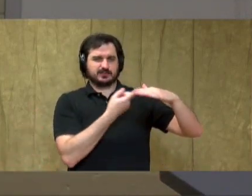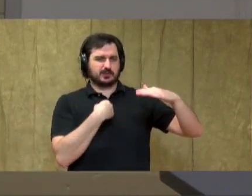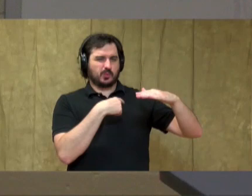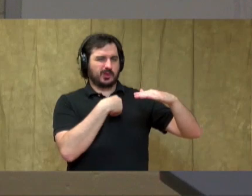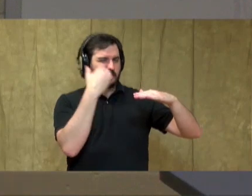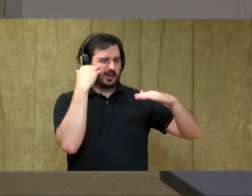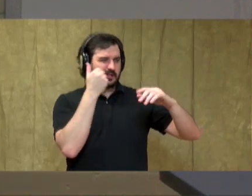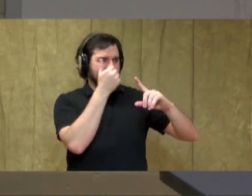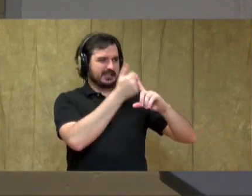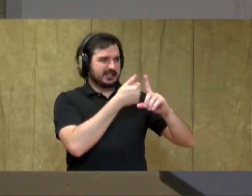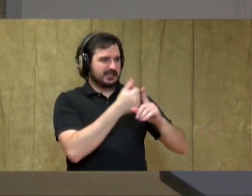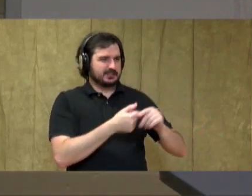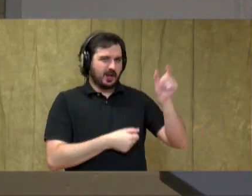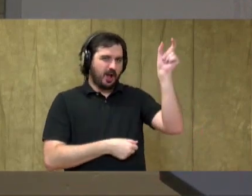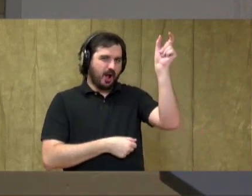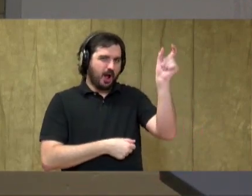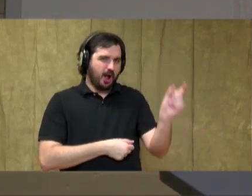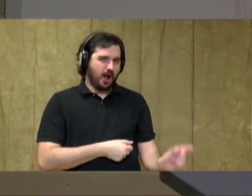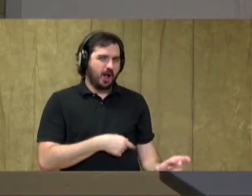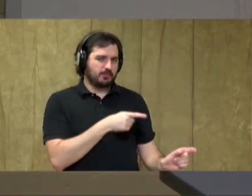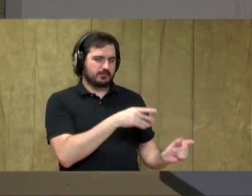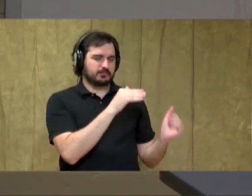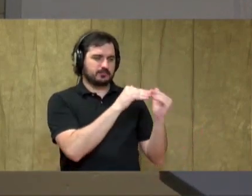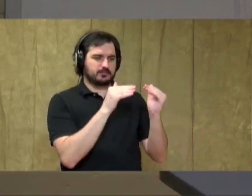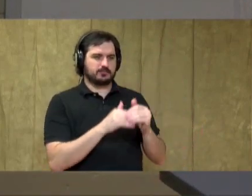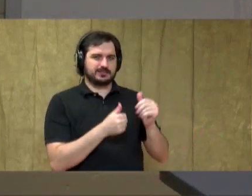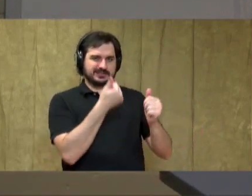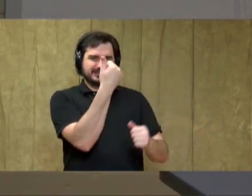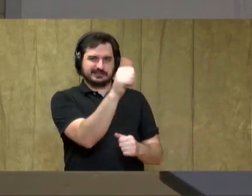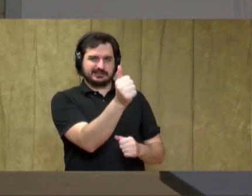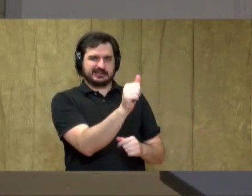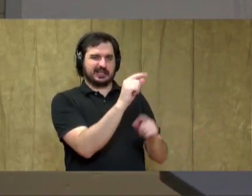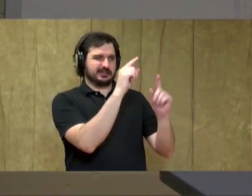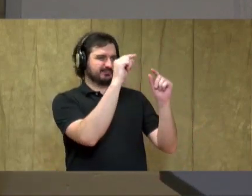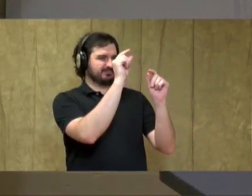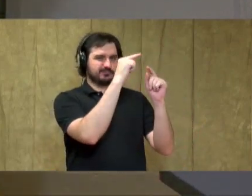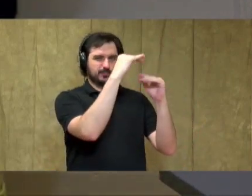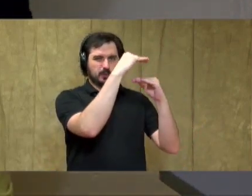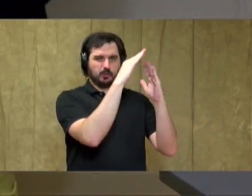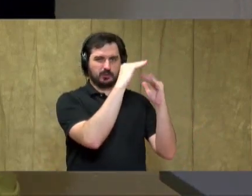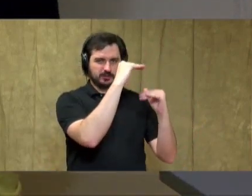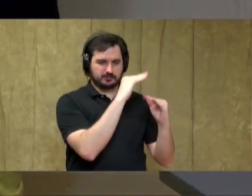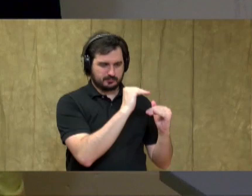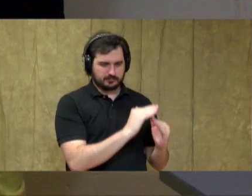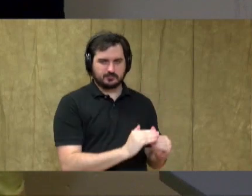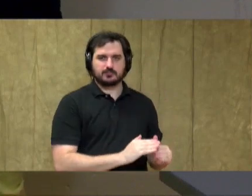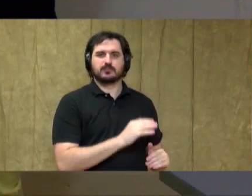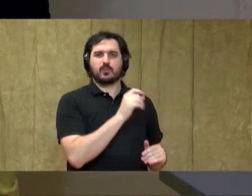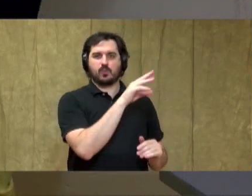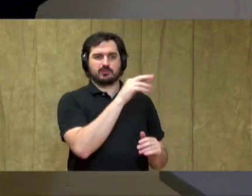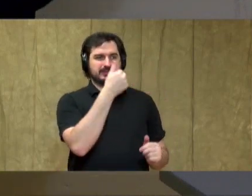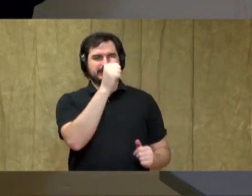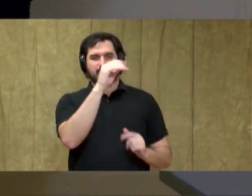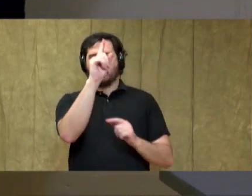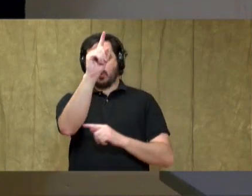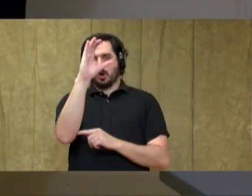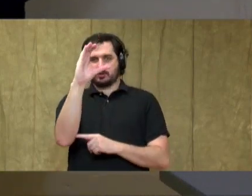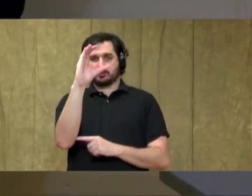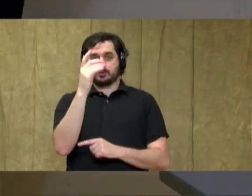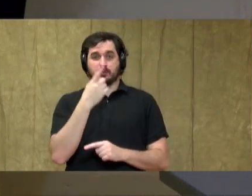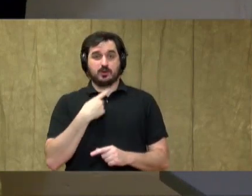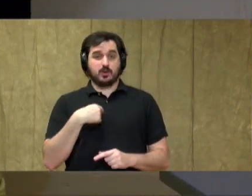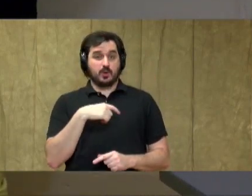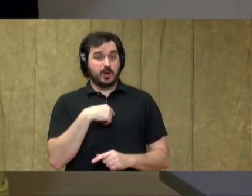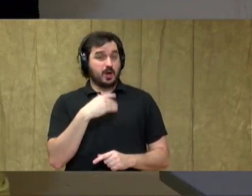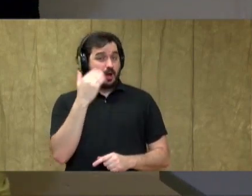column equals 10 units or 10 hundredths. And we also know that 10 hundredths